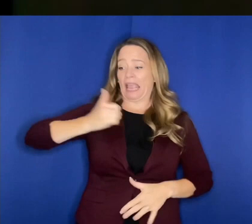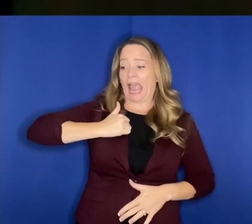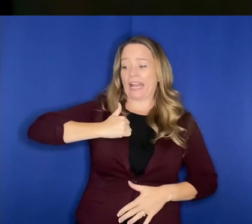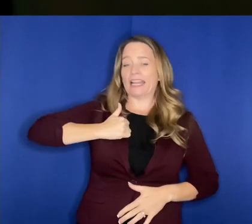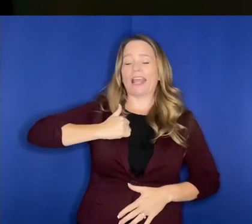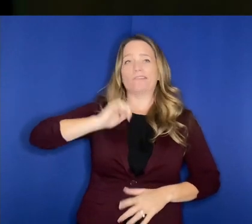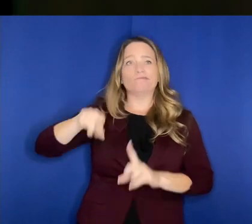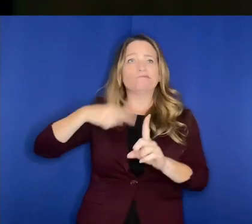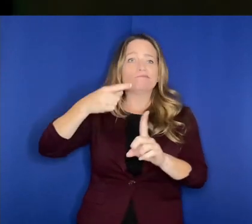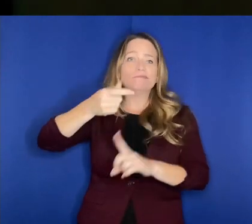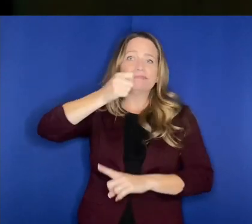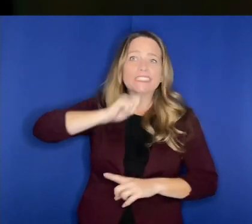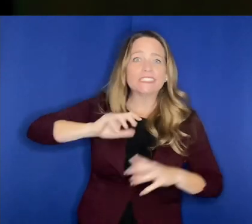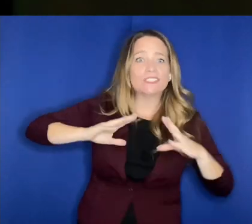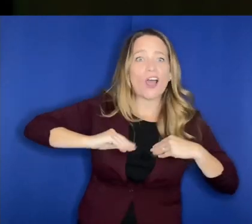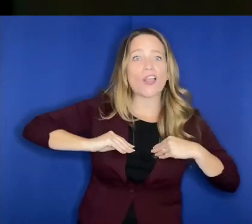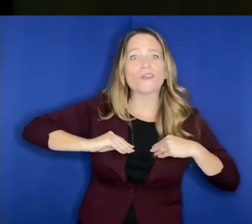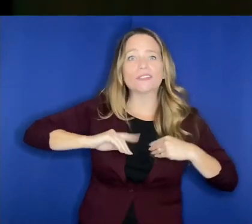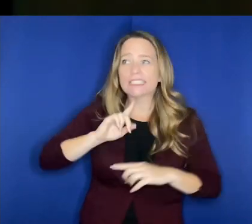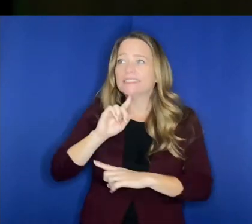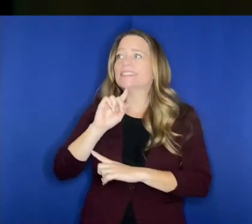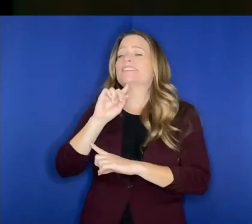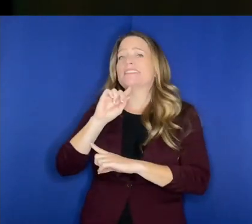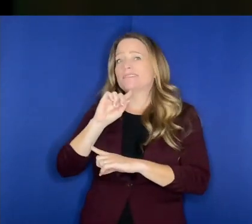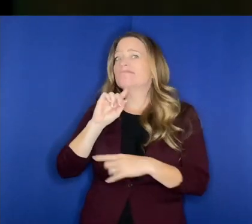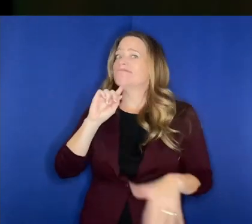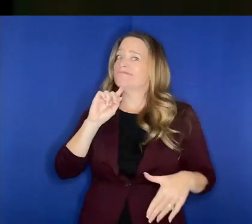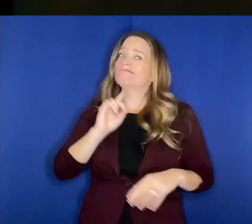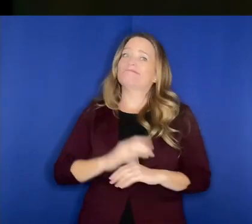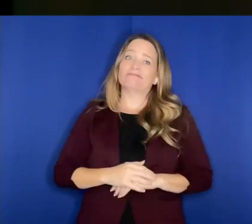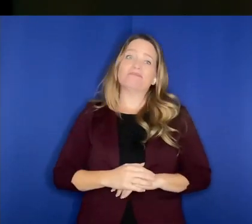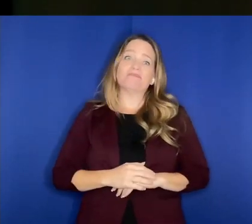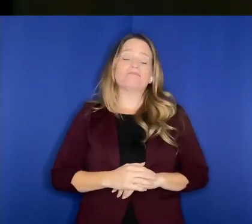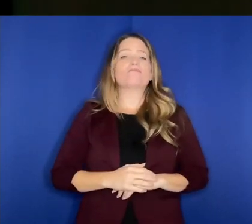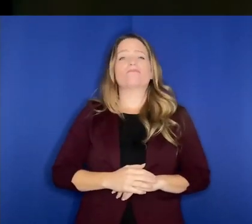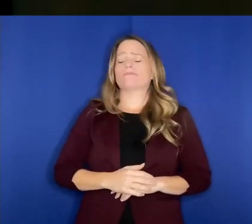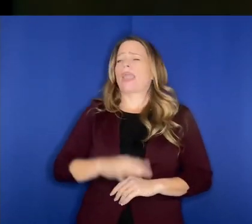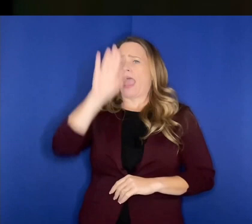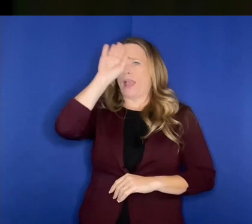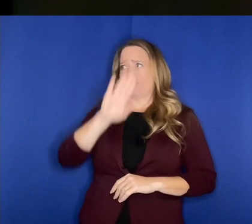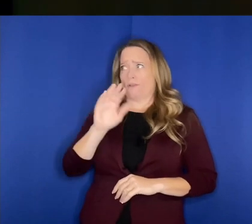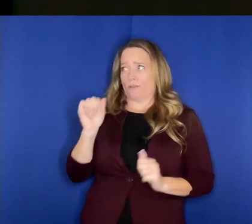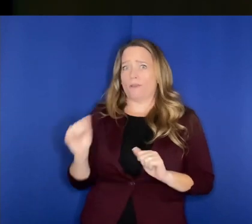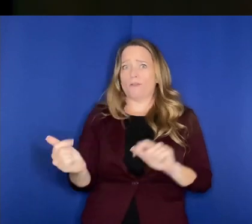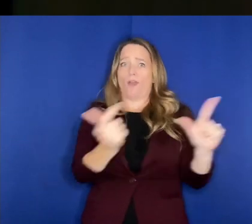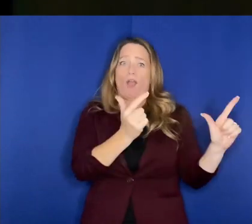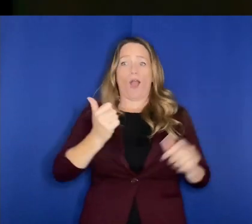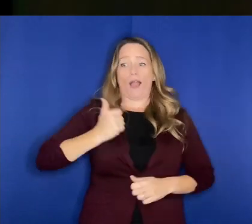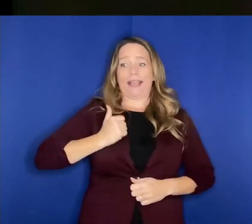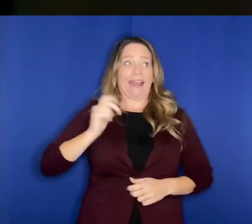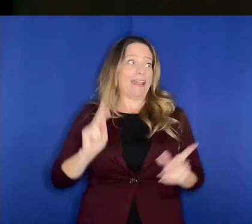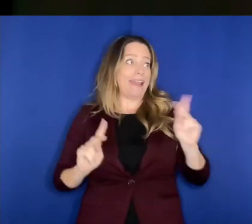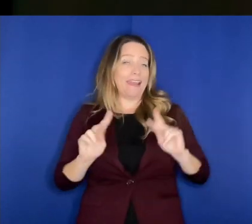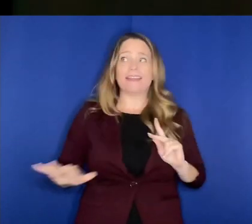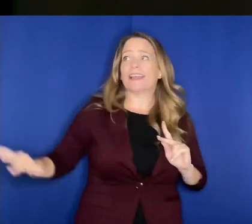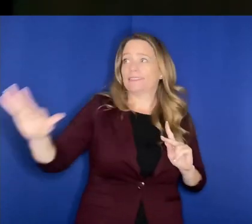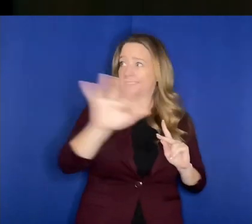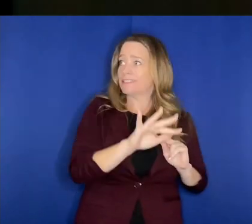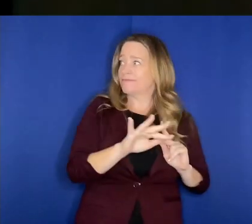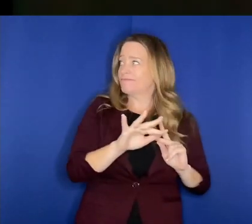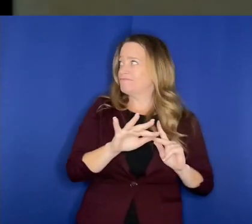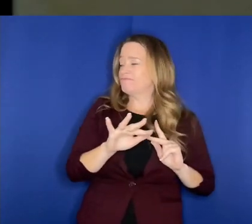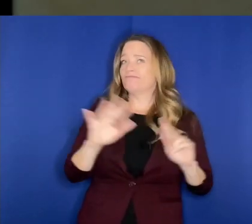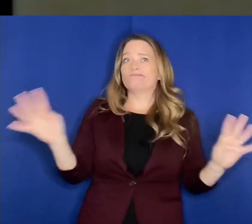all about, a sense of tolerance and dignity. And I know that I speak on behalf of everyone here and all